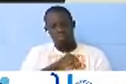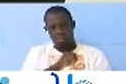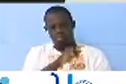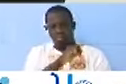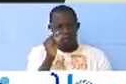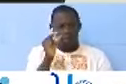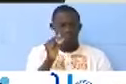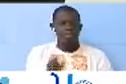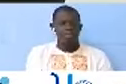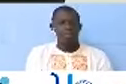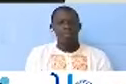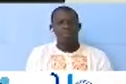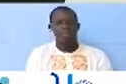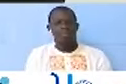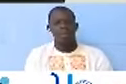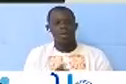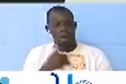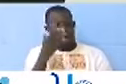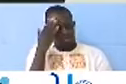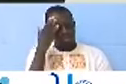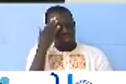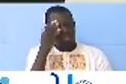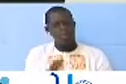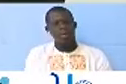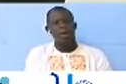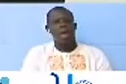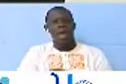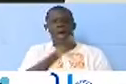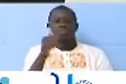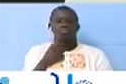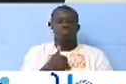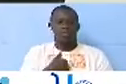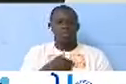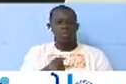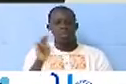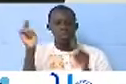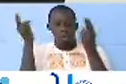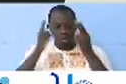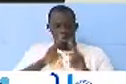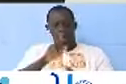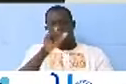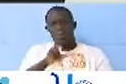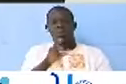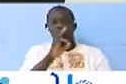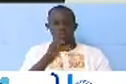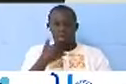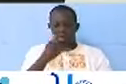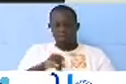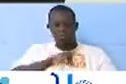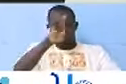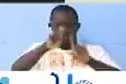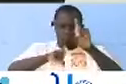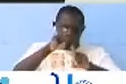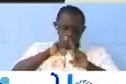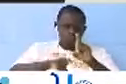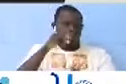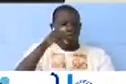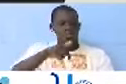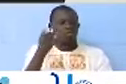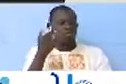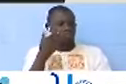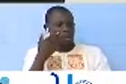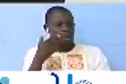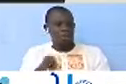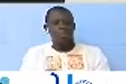lati. Ngawla ngele. I know that. And I will be the counsel guiding you today during your testimony. Ntelebekela